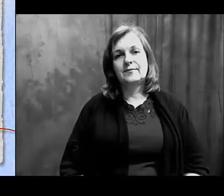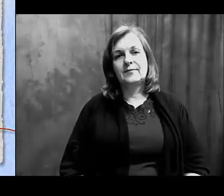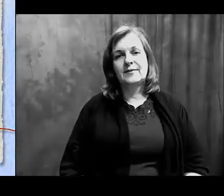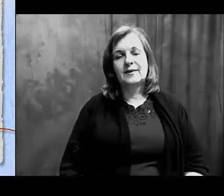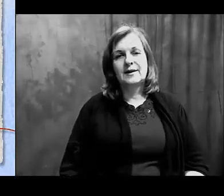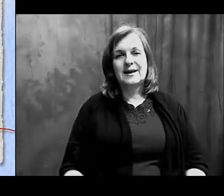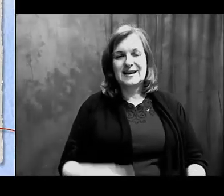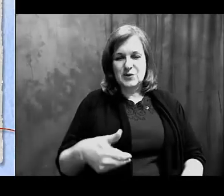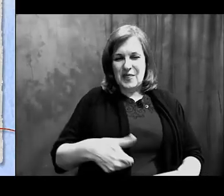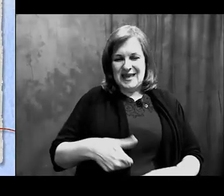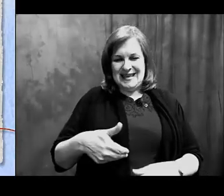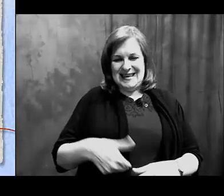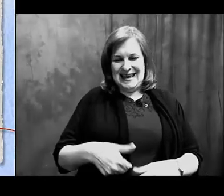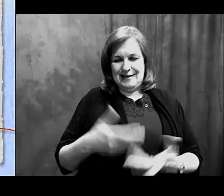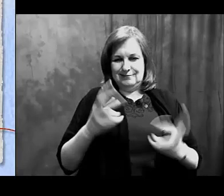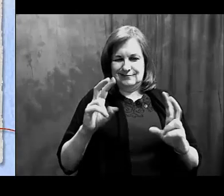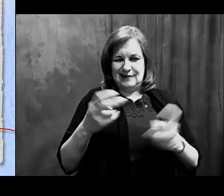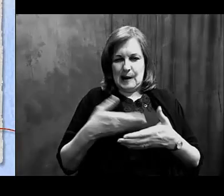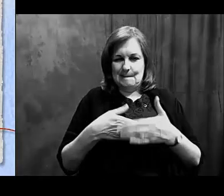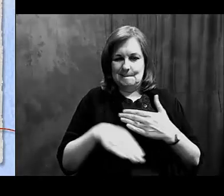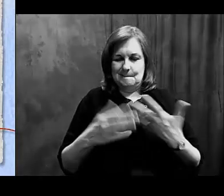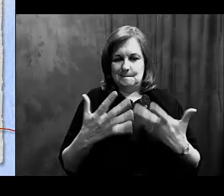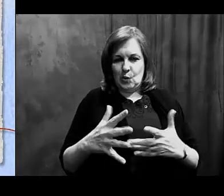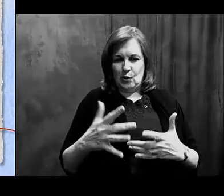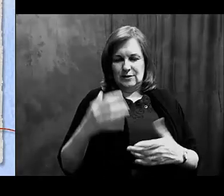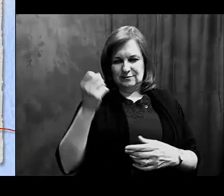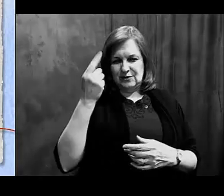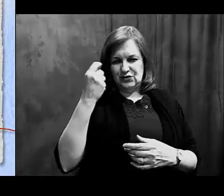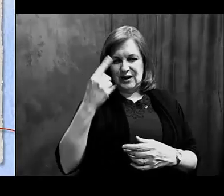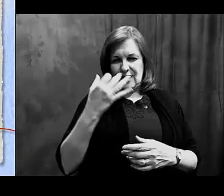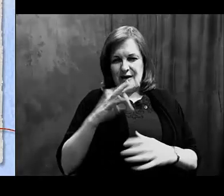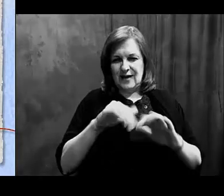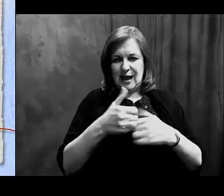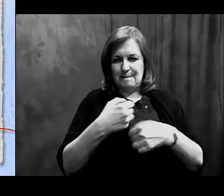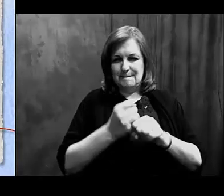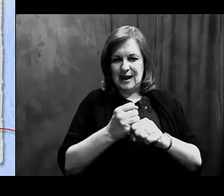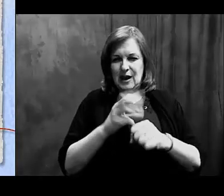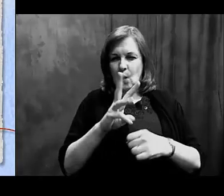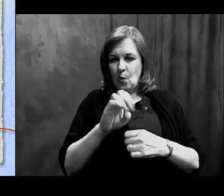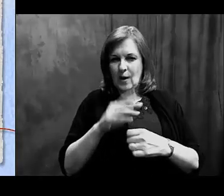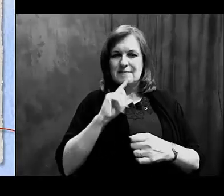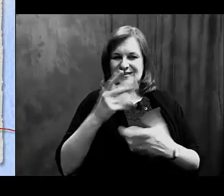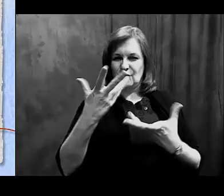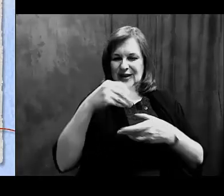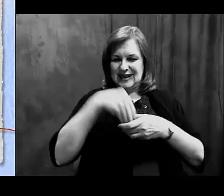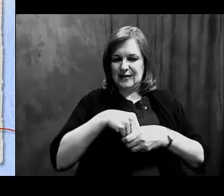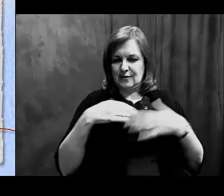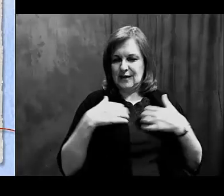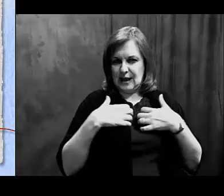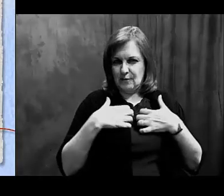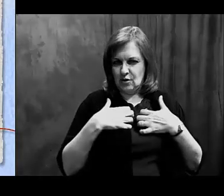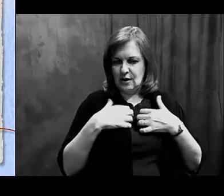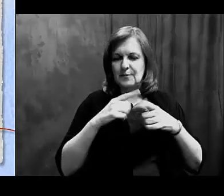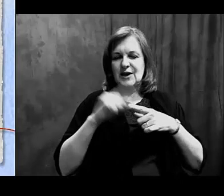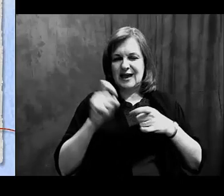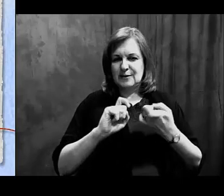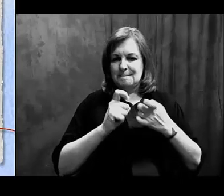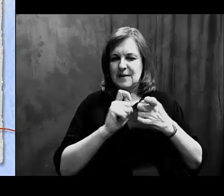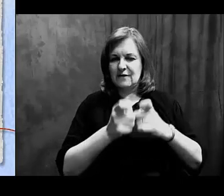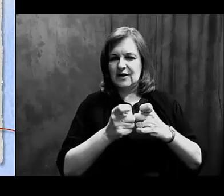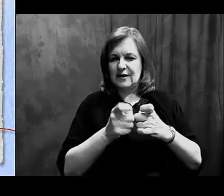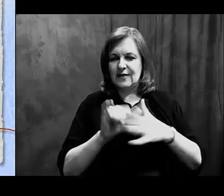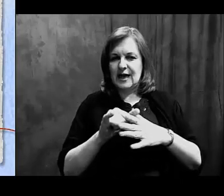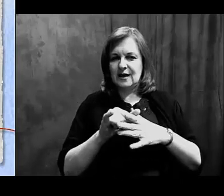this hardwired, innate, born sense to spin a web is there. You just have to tweak it. You have